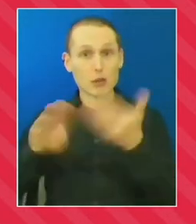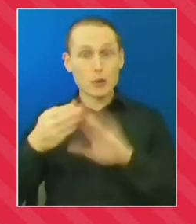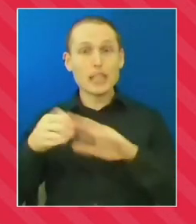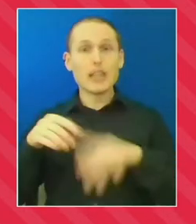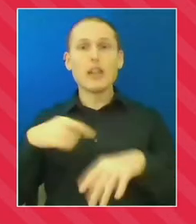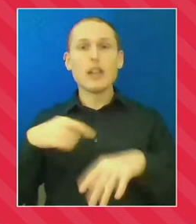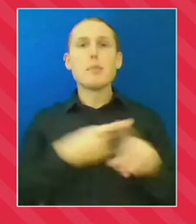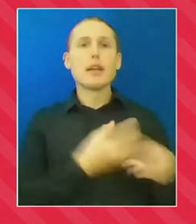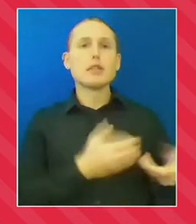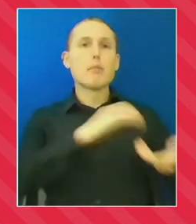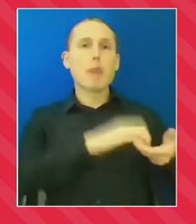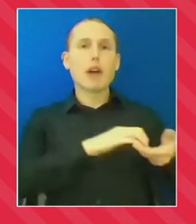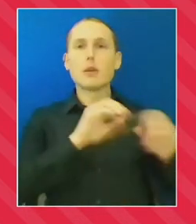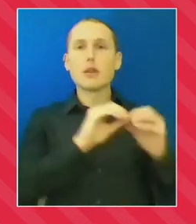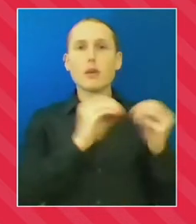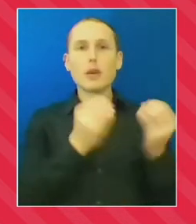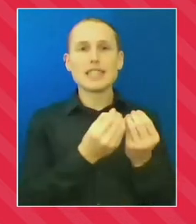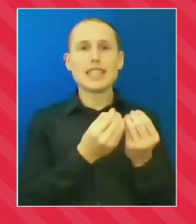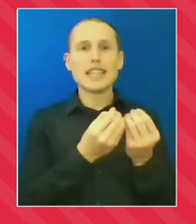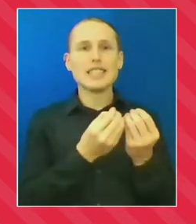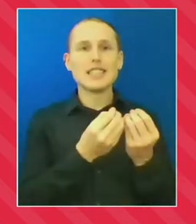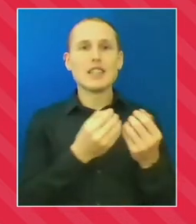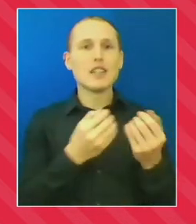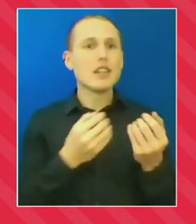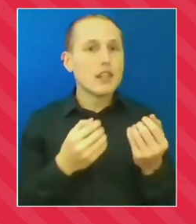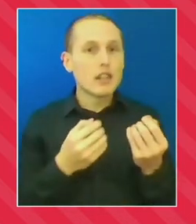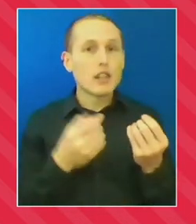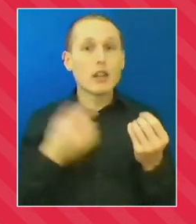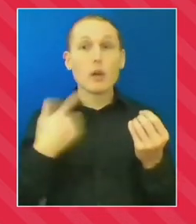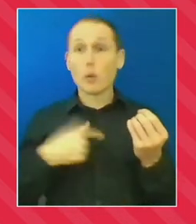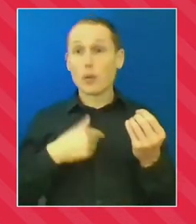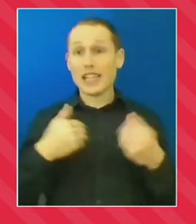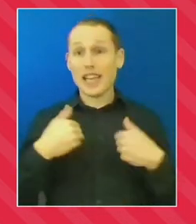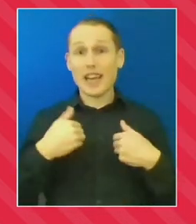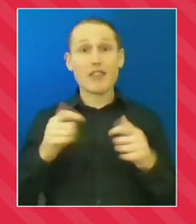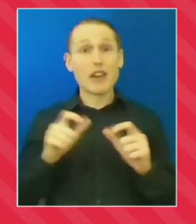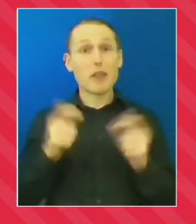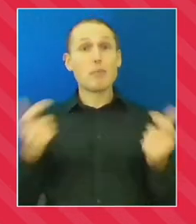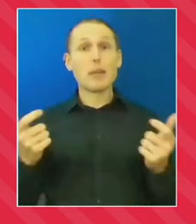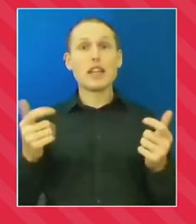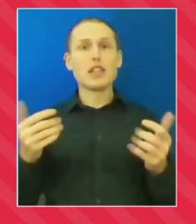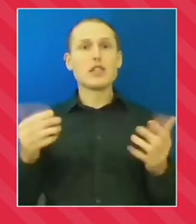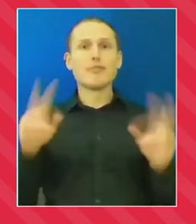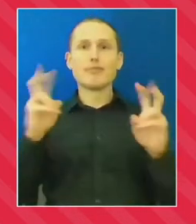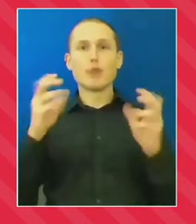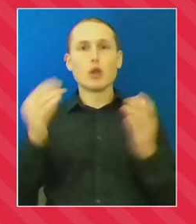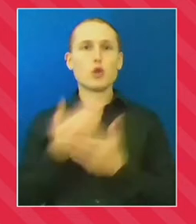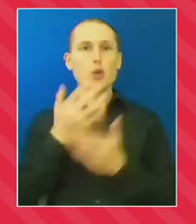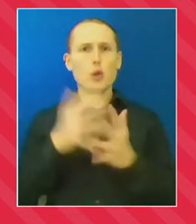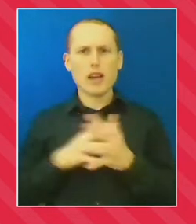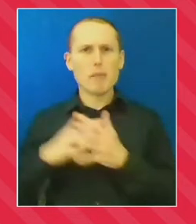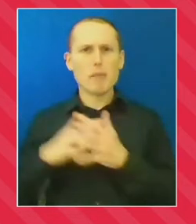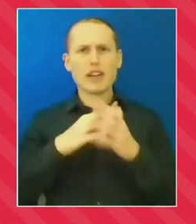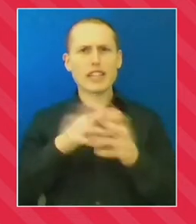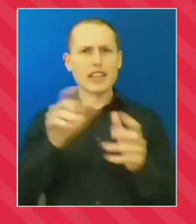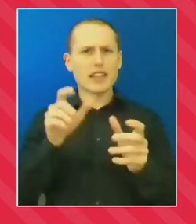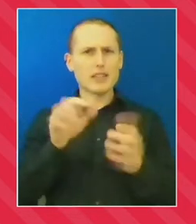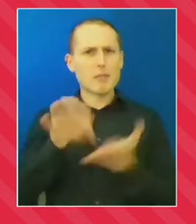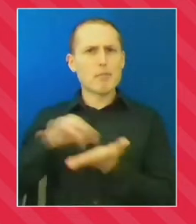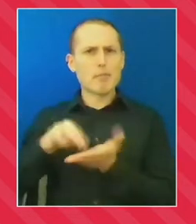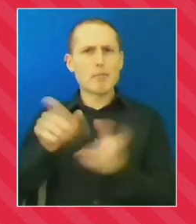organizations because in Maine, we have a extremely large new American population. And so we're really excited to partner with organizations